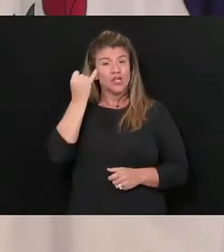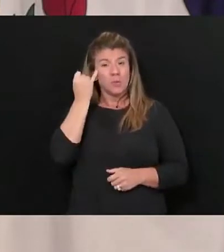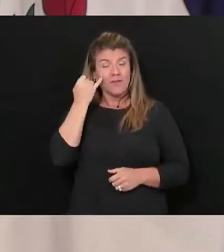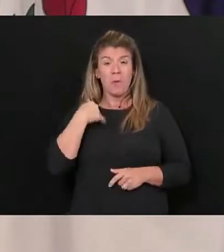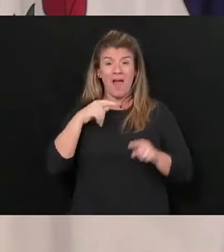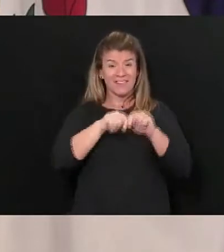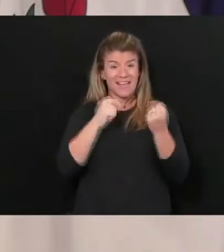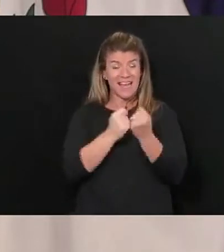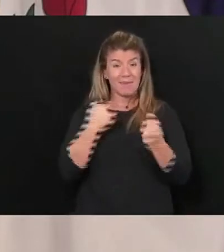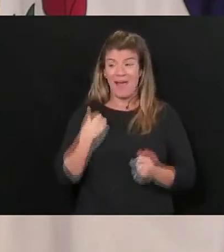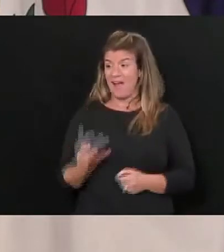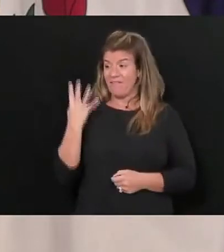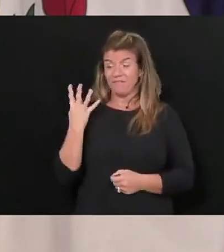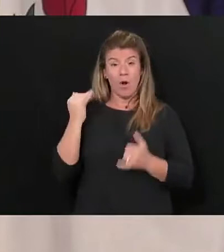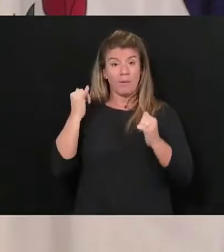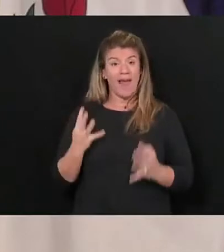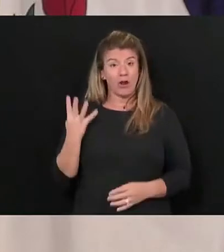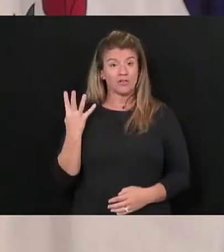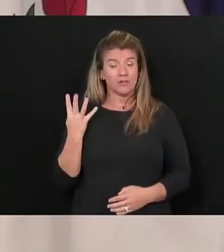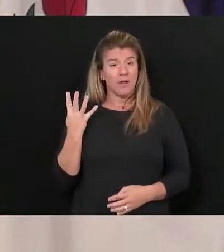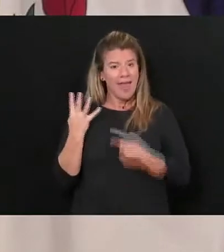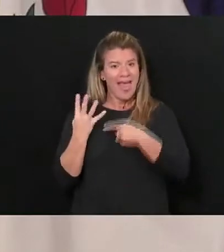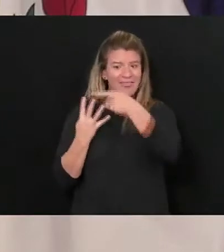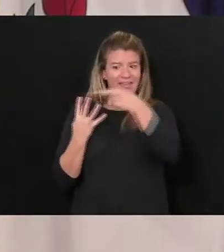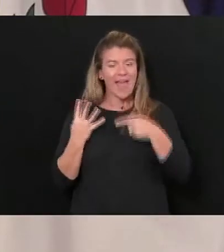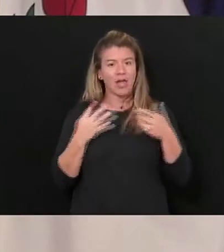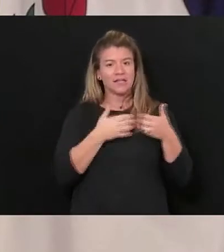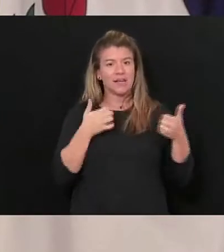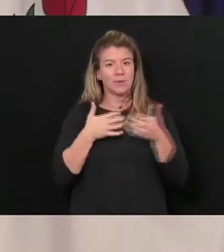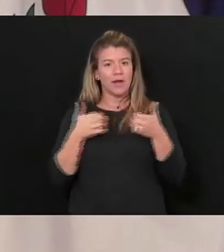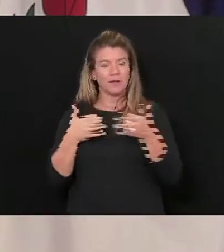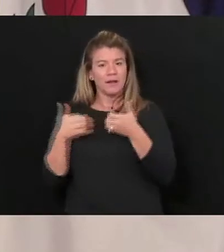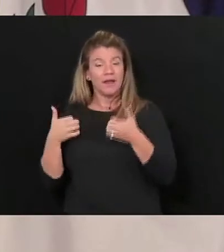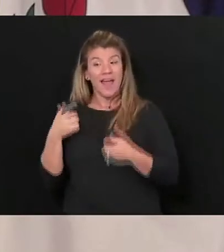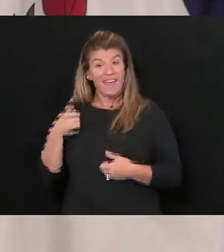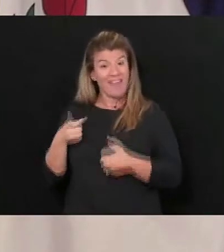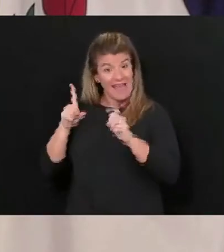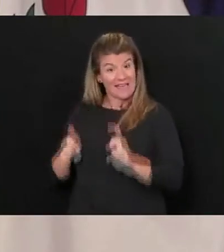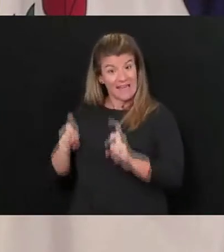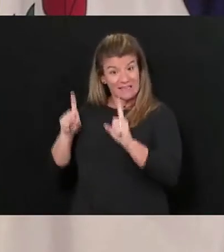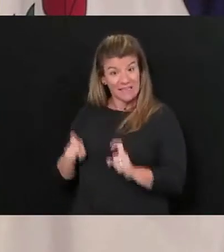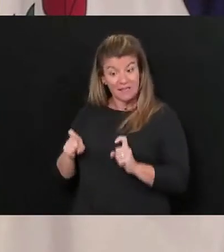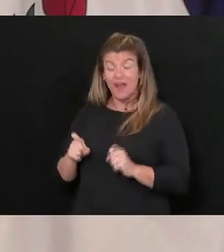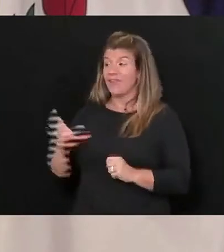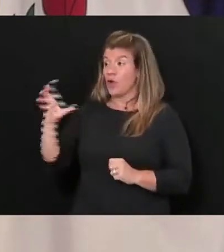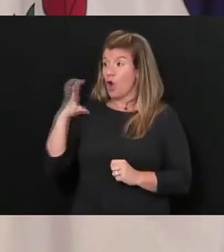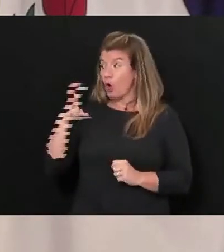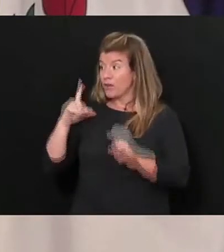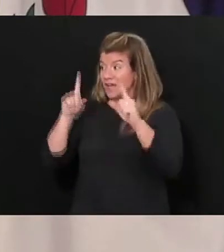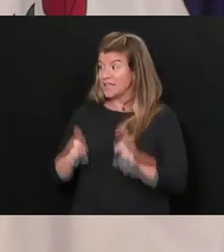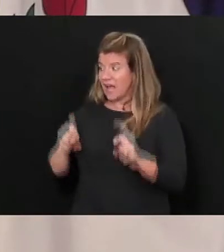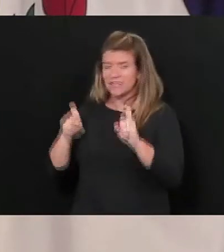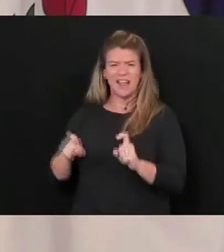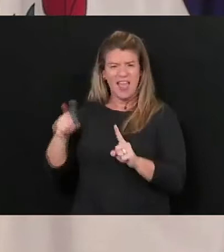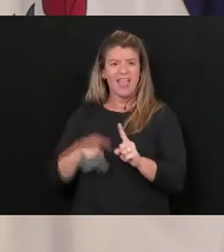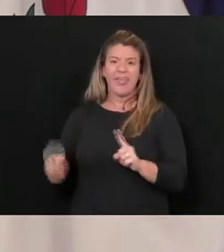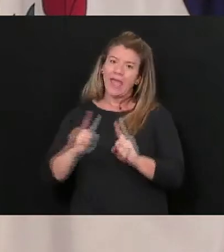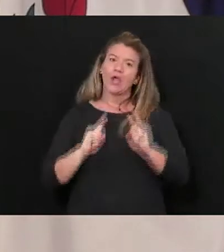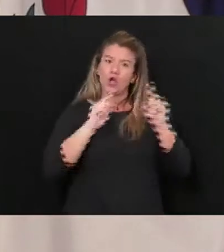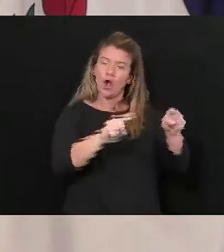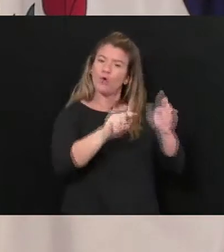4 players that aren't really interacting together at all and everything, if we can get them tested and the coach, I think that's the fair and right thing to